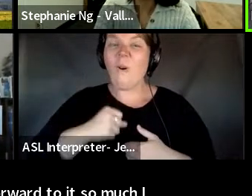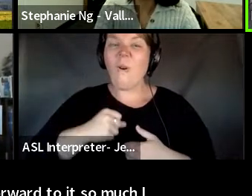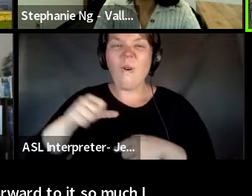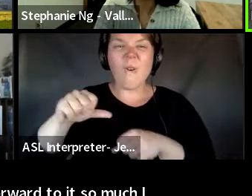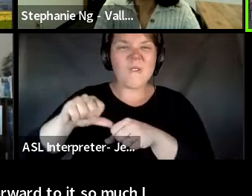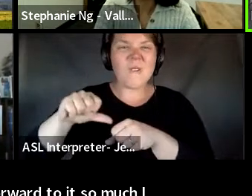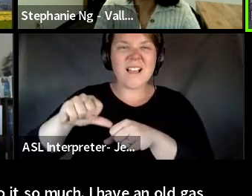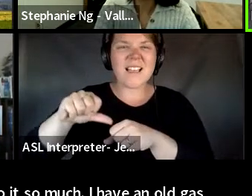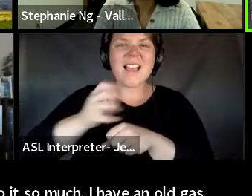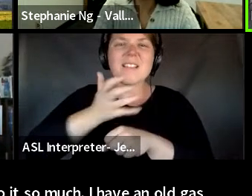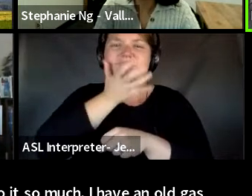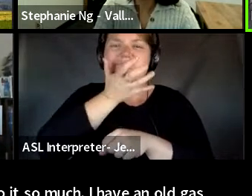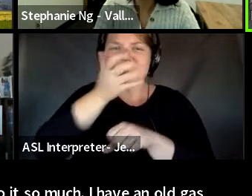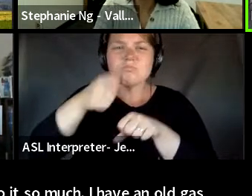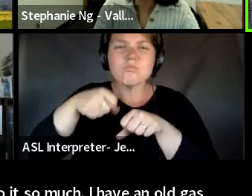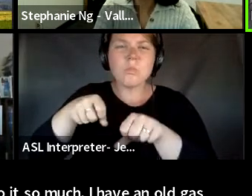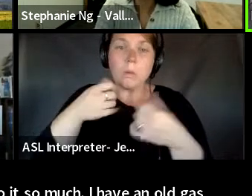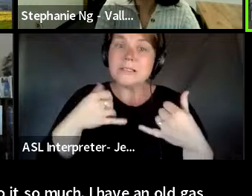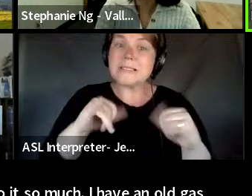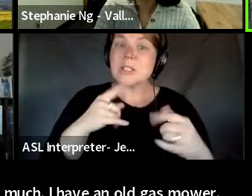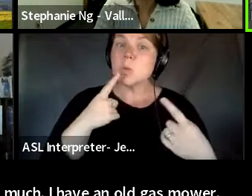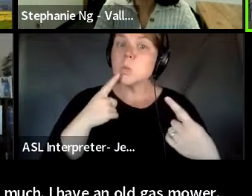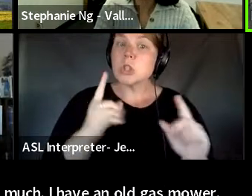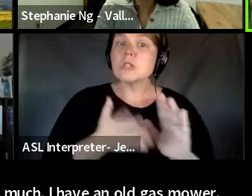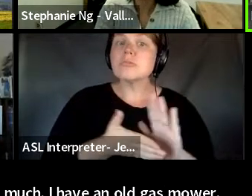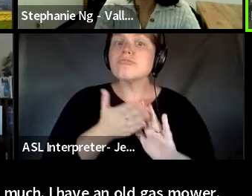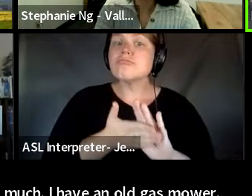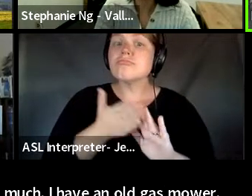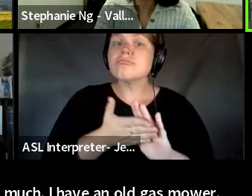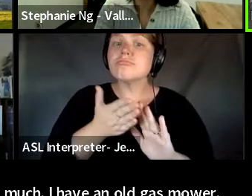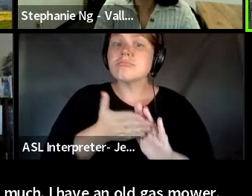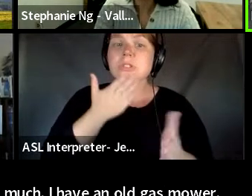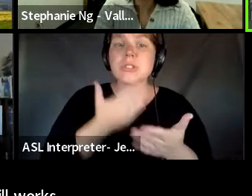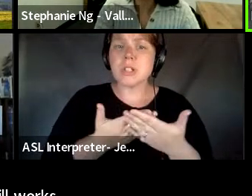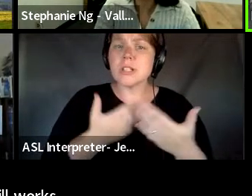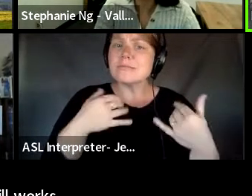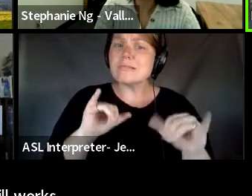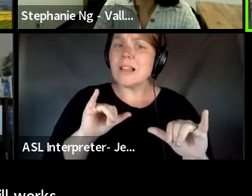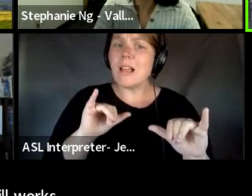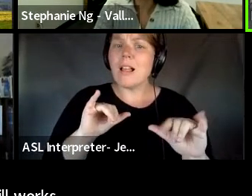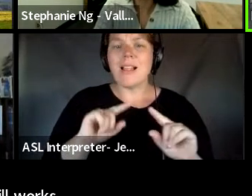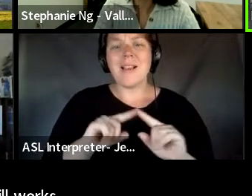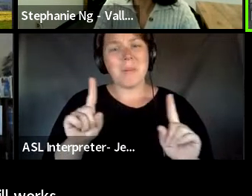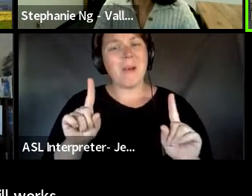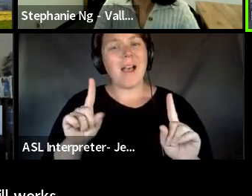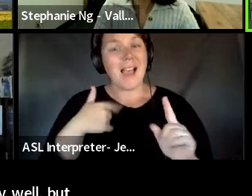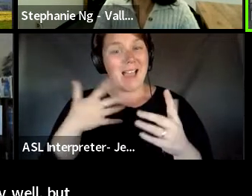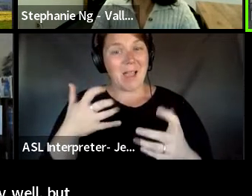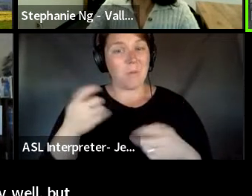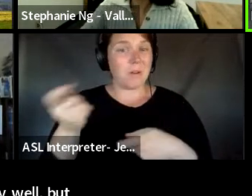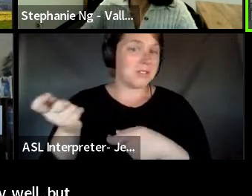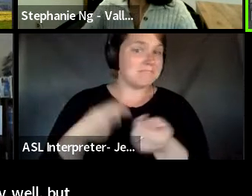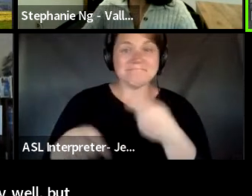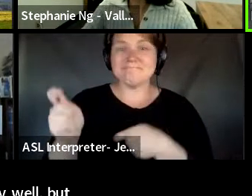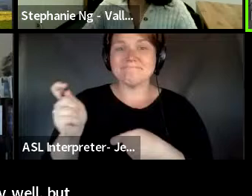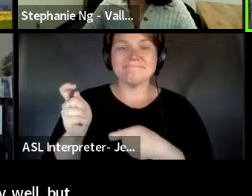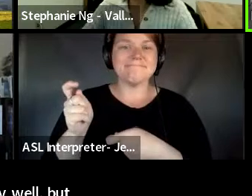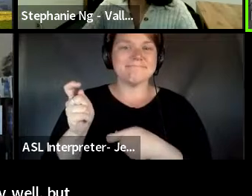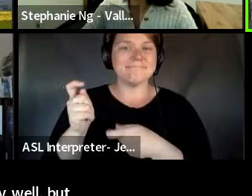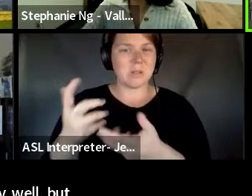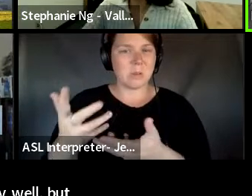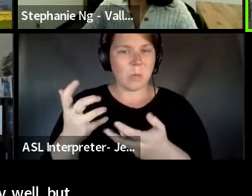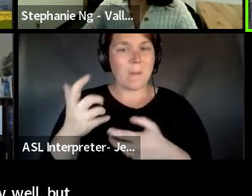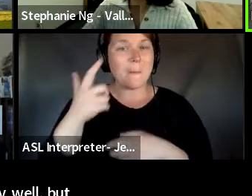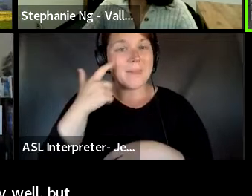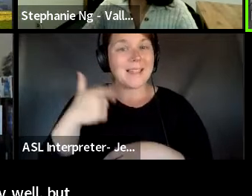mower. It still works pretty well, but I'm gonna trade that in because I